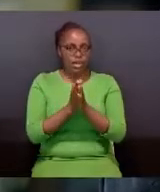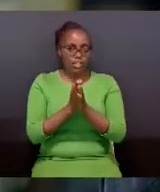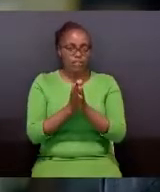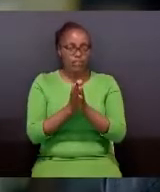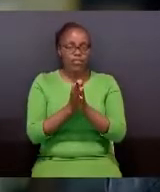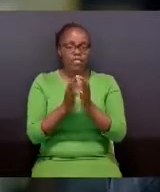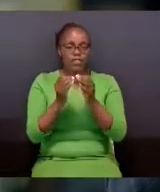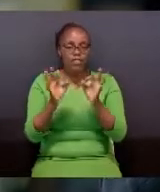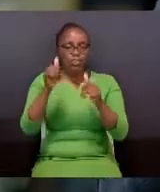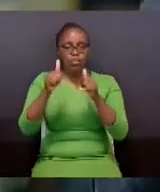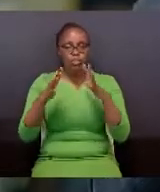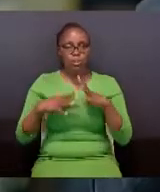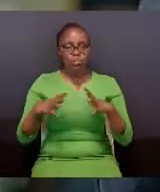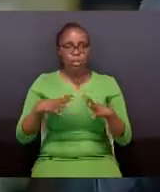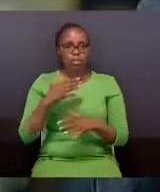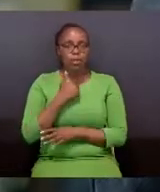freedoms that people have